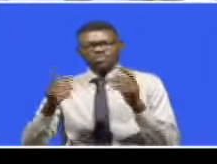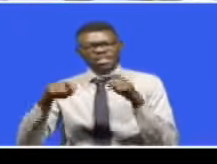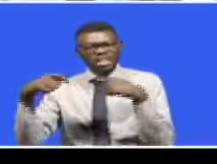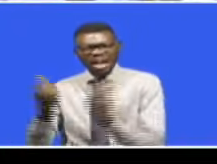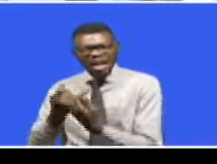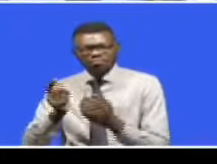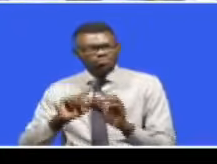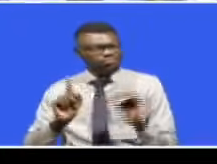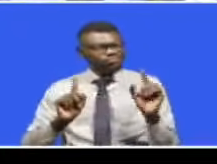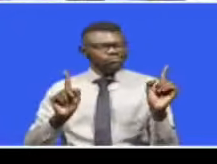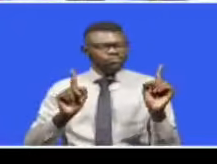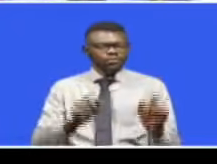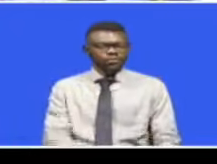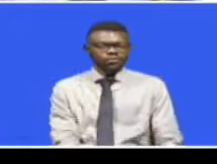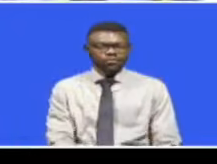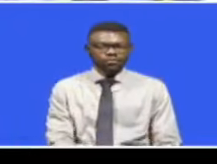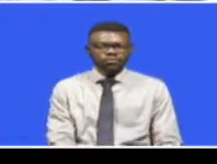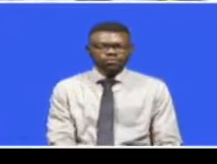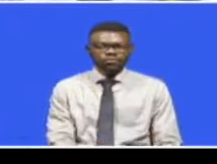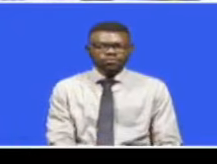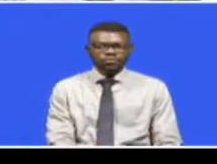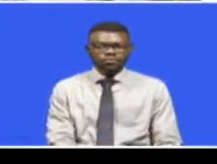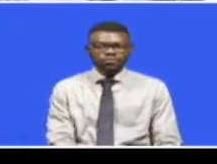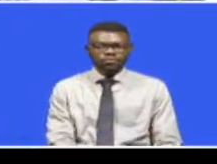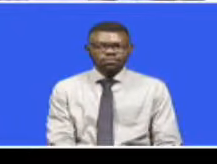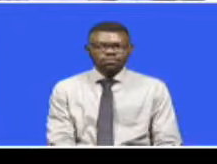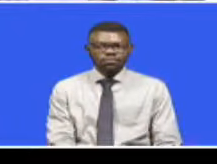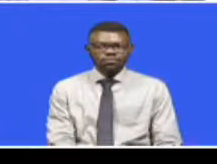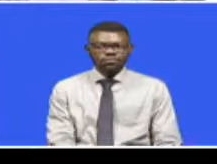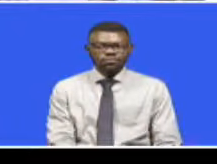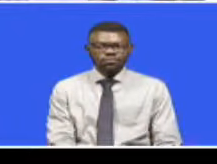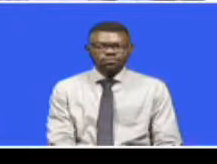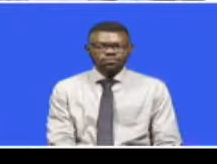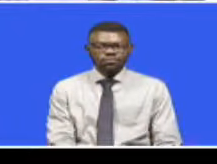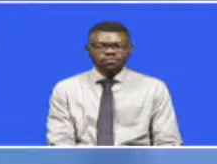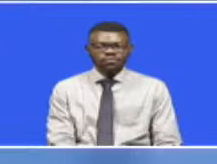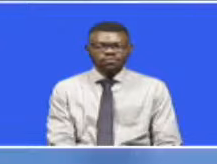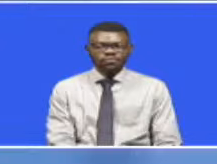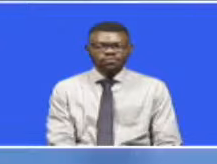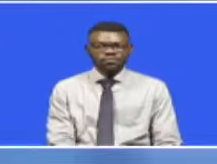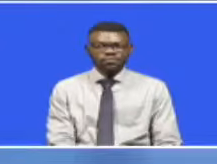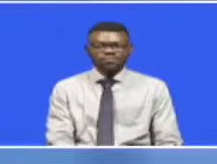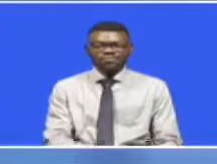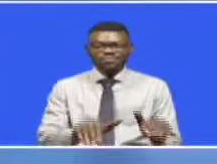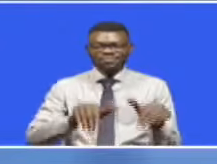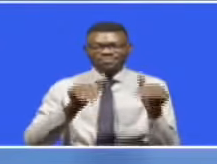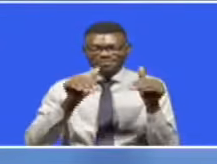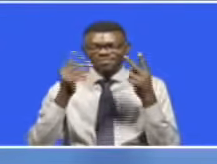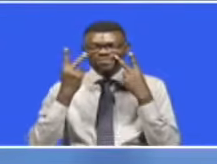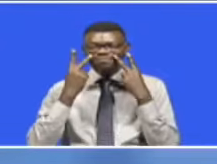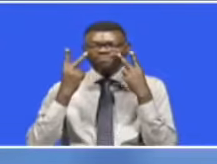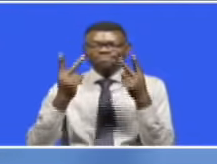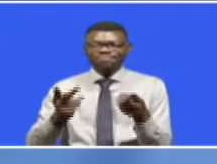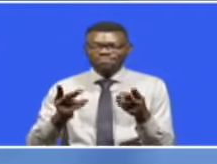Willie Lusige, KTN News. Let's wait and see if those high fuel prices will be reduced.